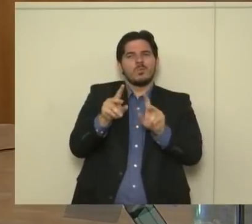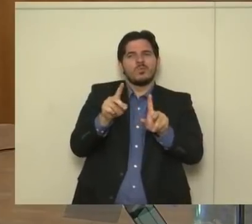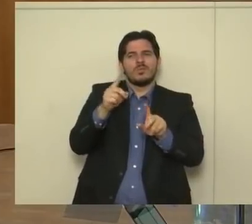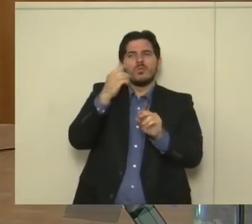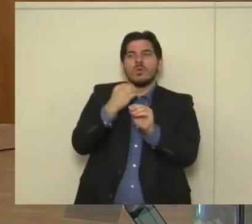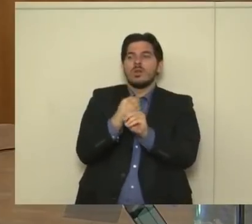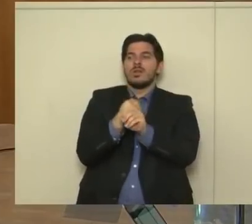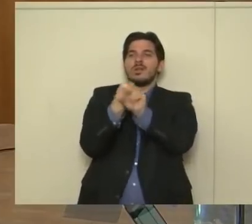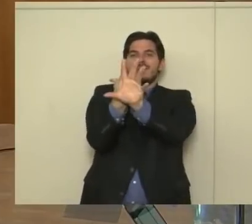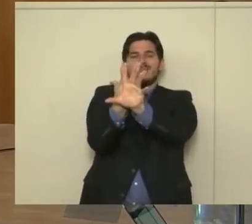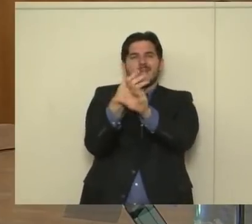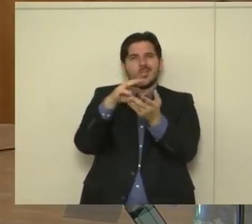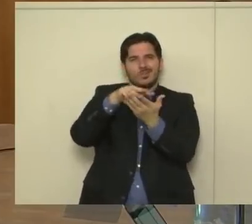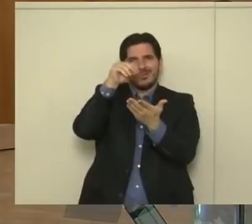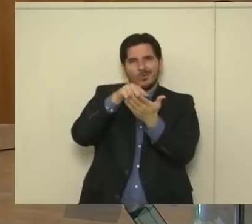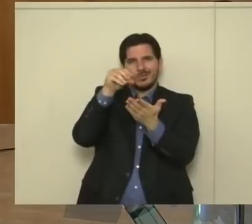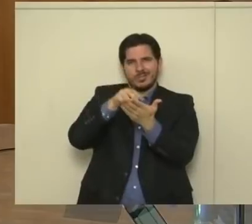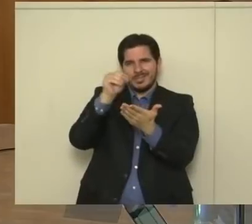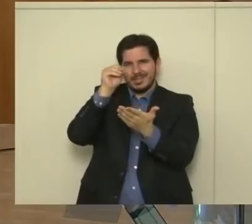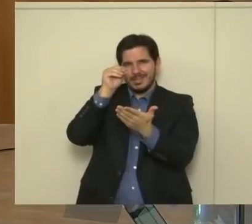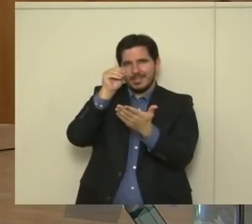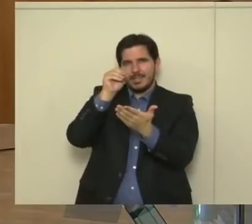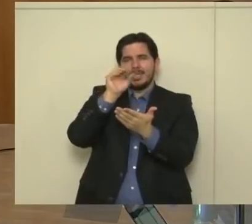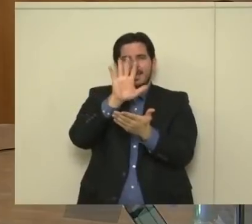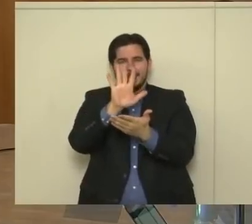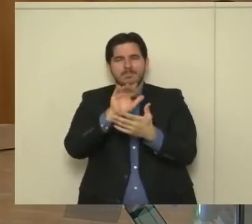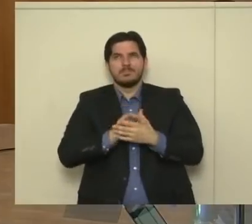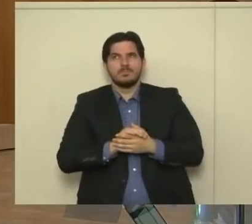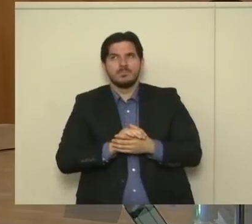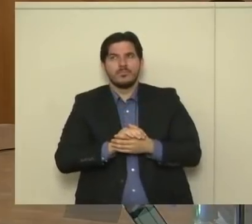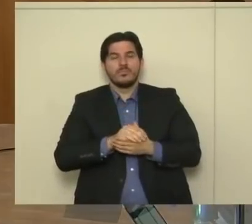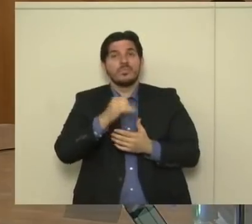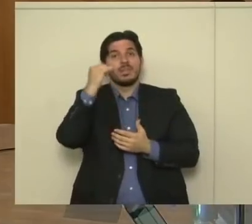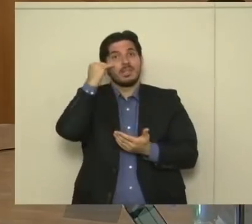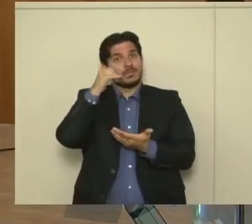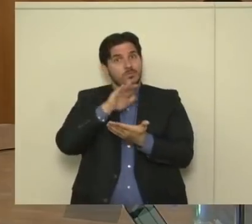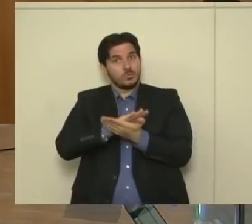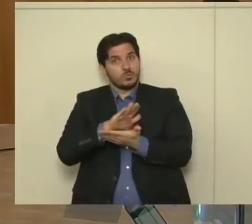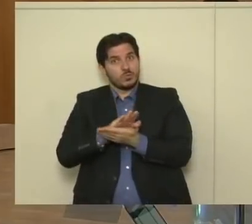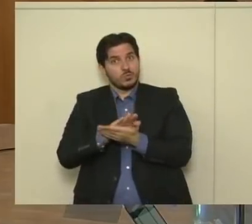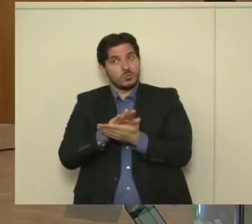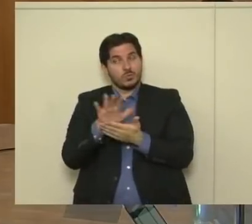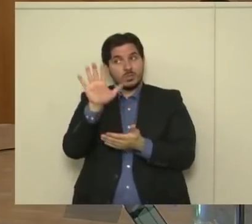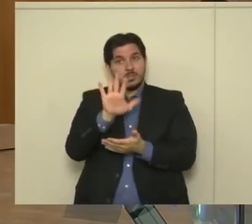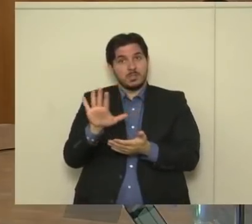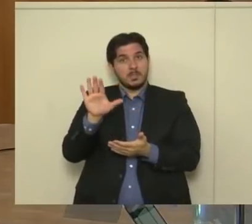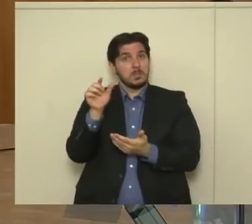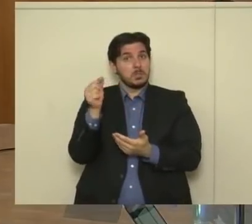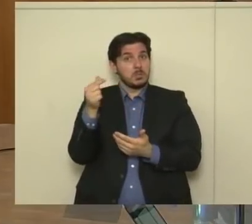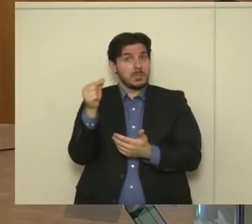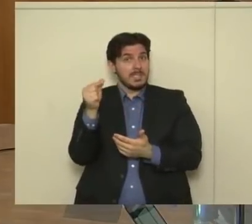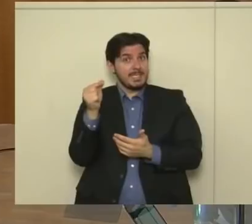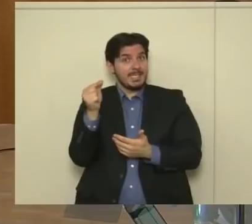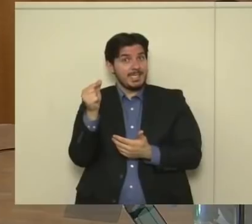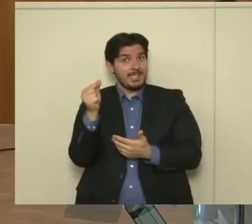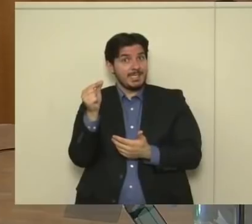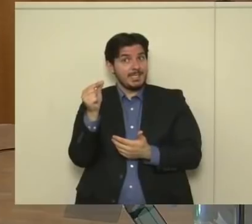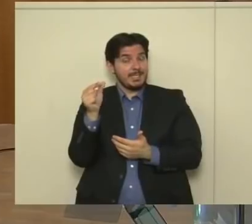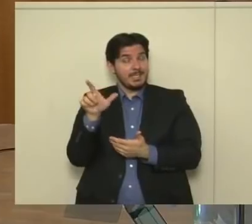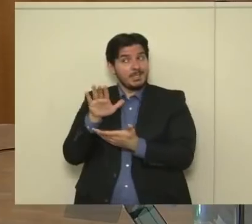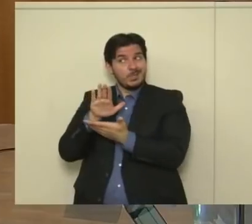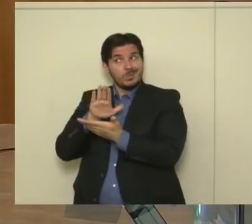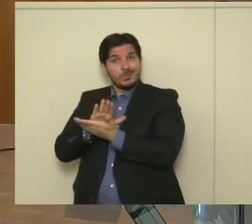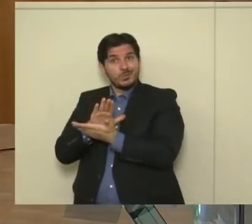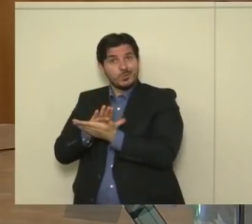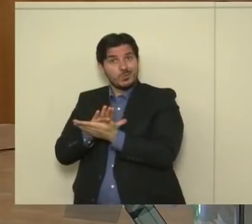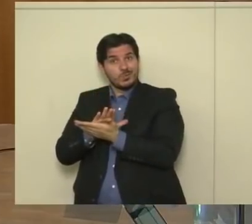what point might you say to schools that are in the green zone that they have to provide, you know, some